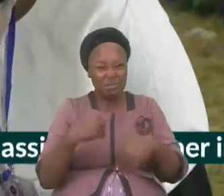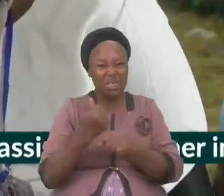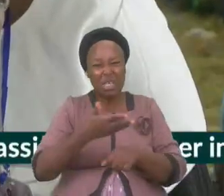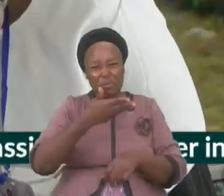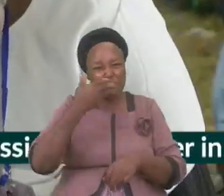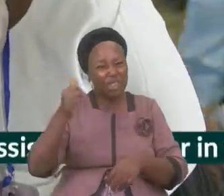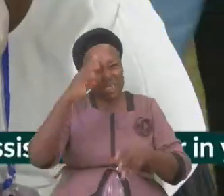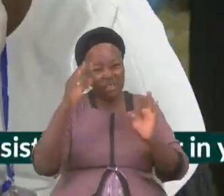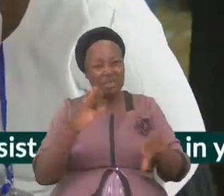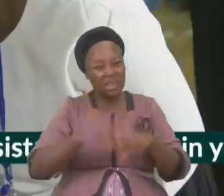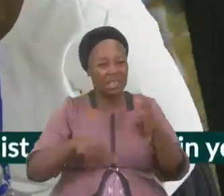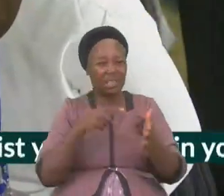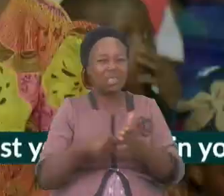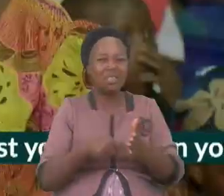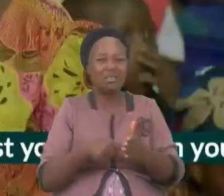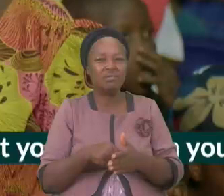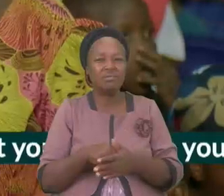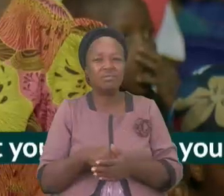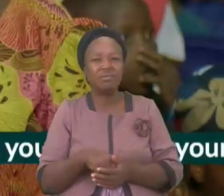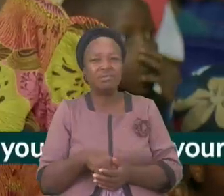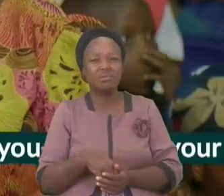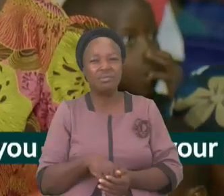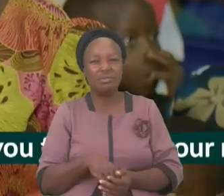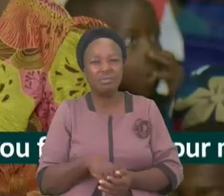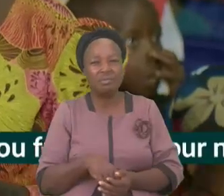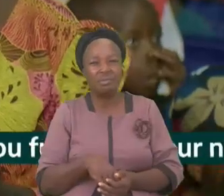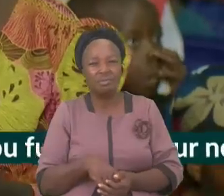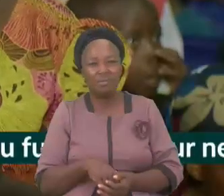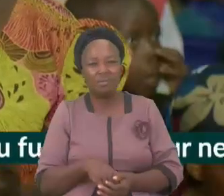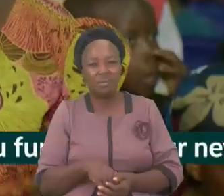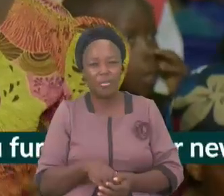And if you were connected to us through the radio